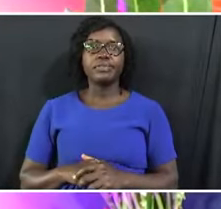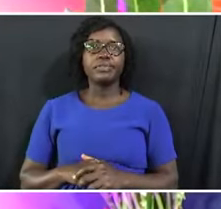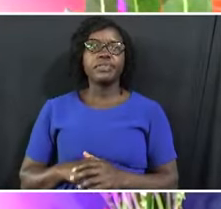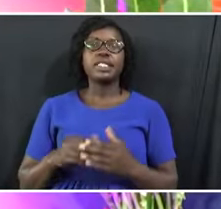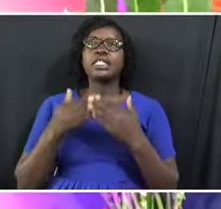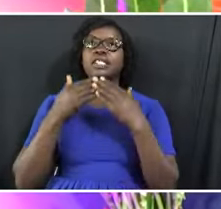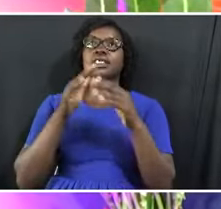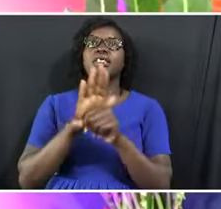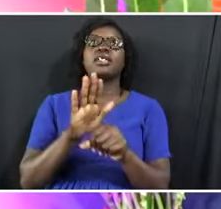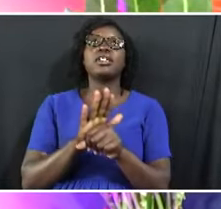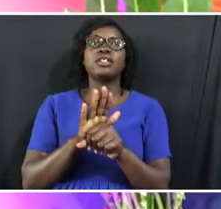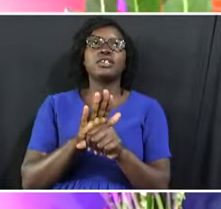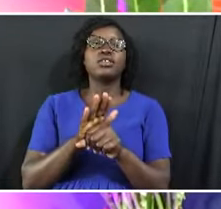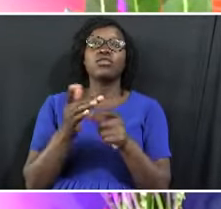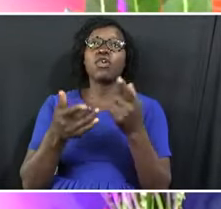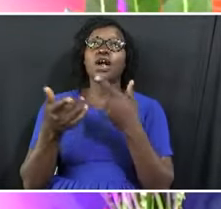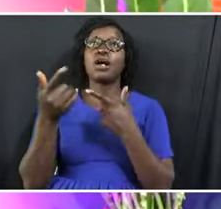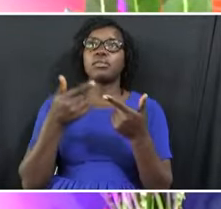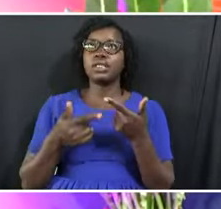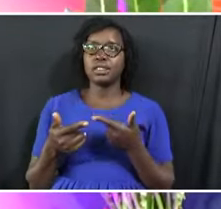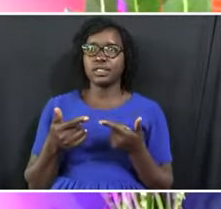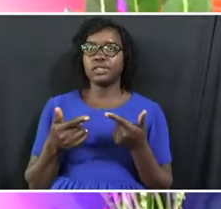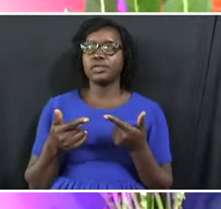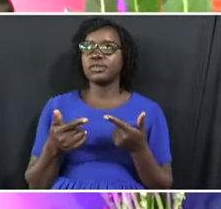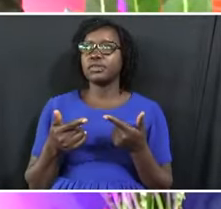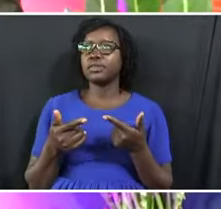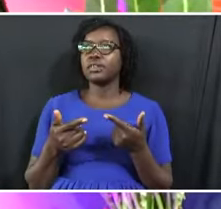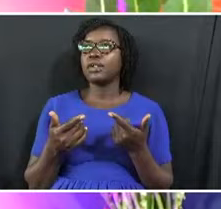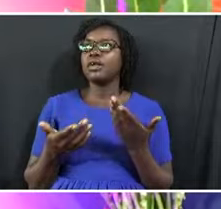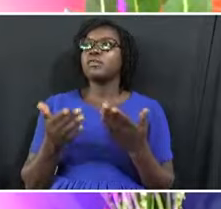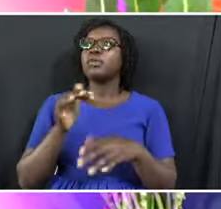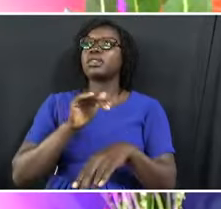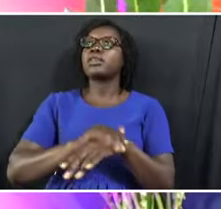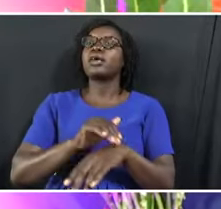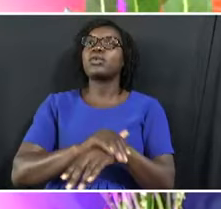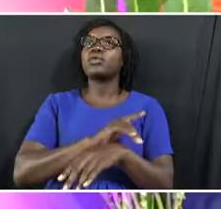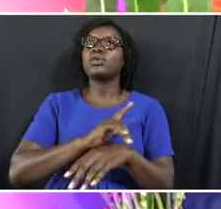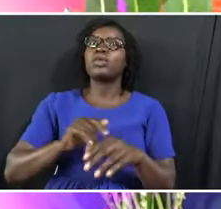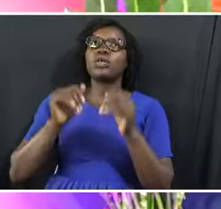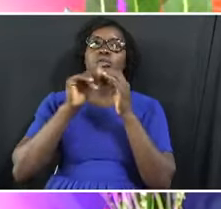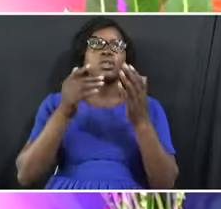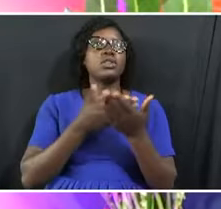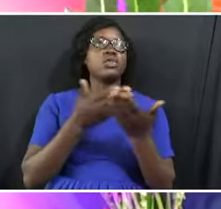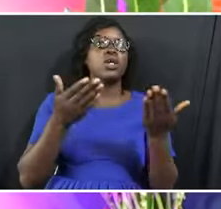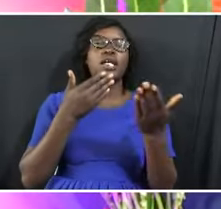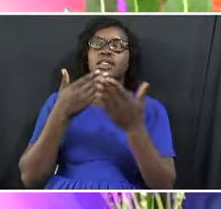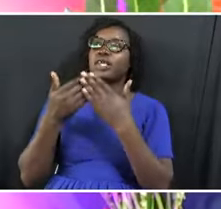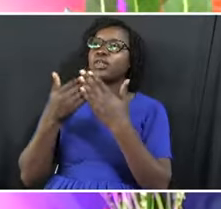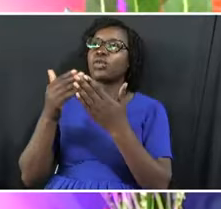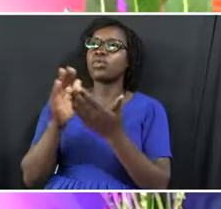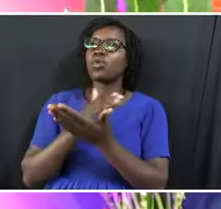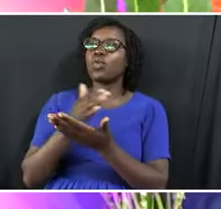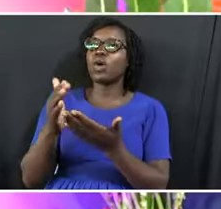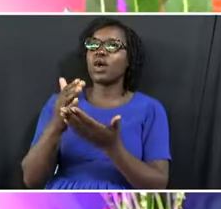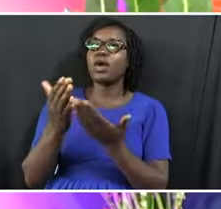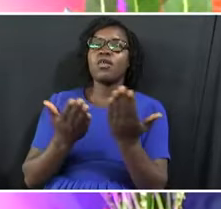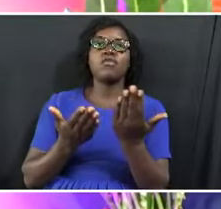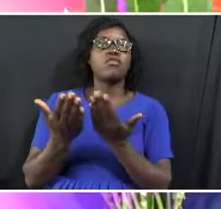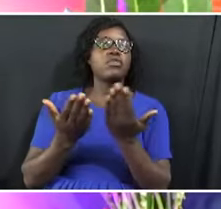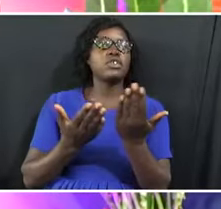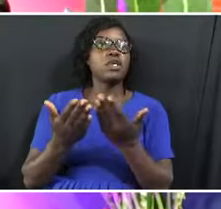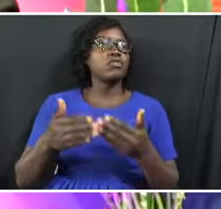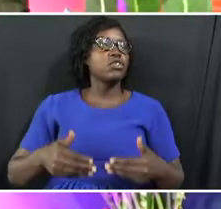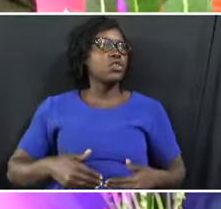Thank you so much for being here. May the good Lord bless you. Thank you, choir, for serving the